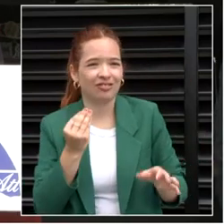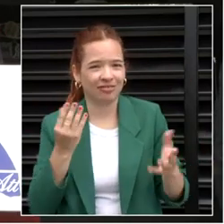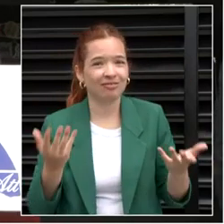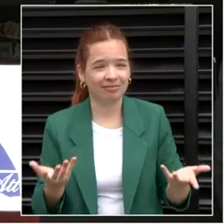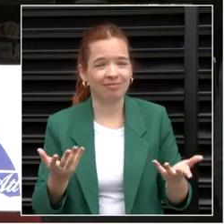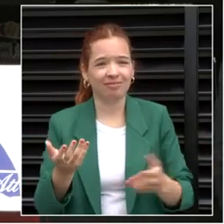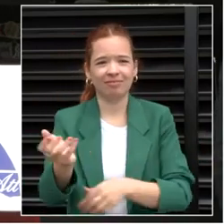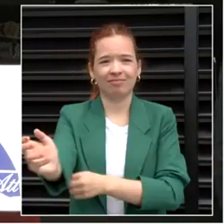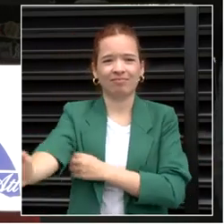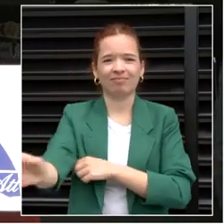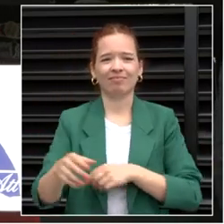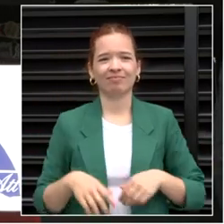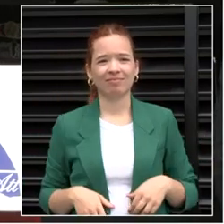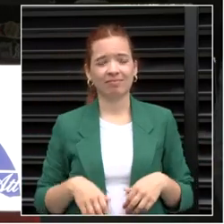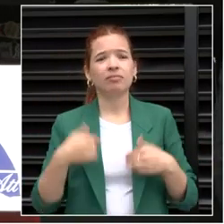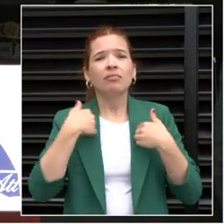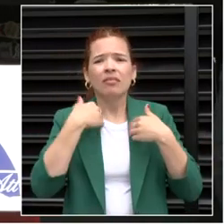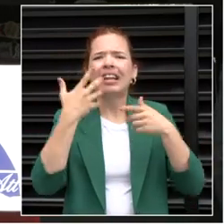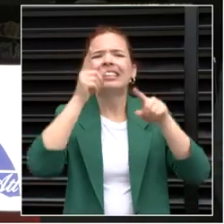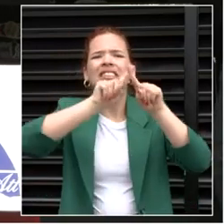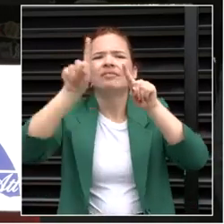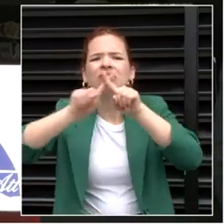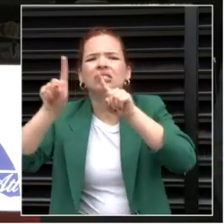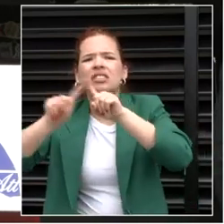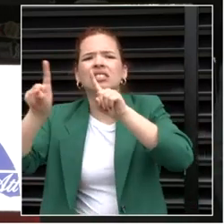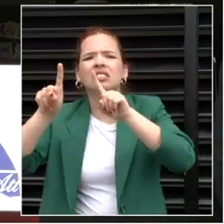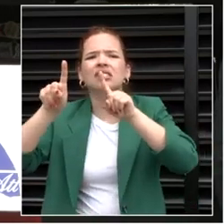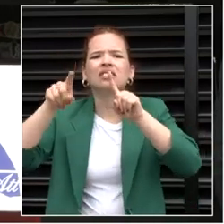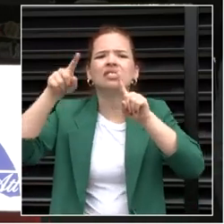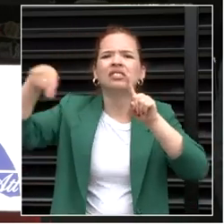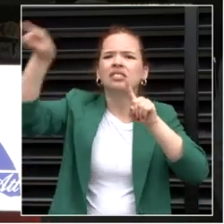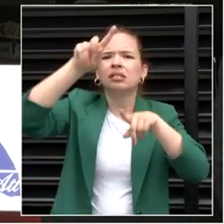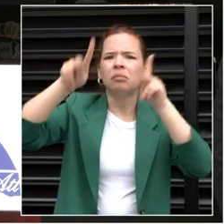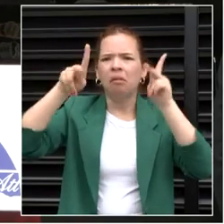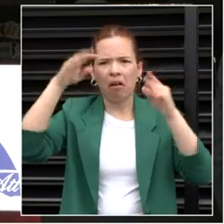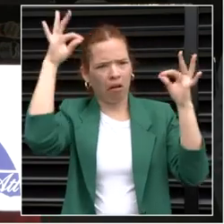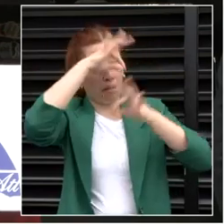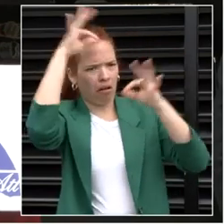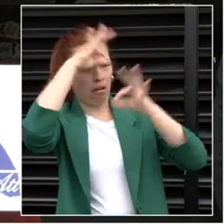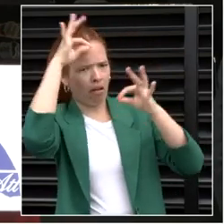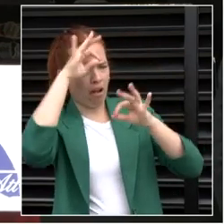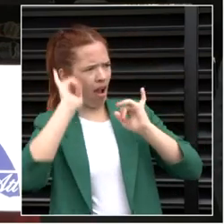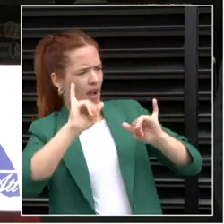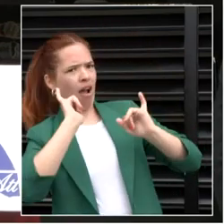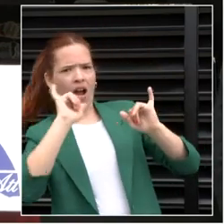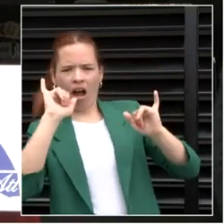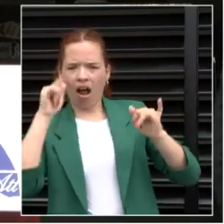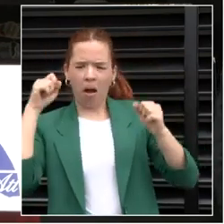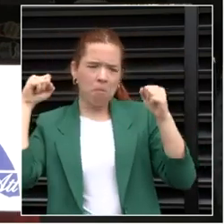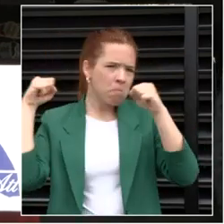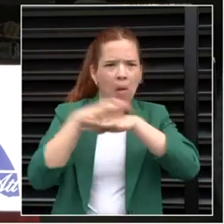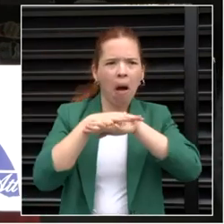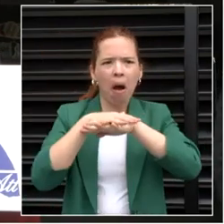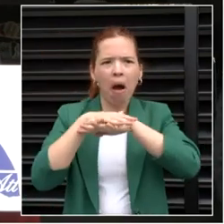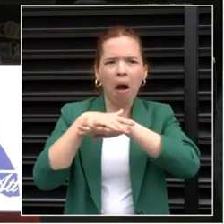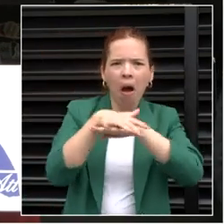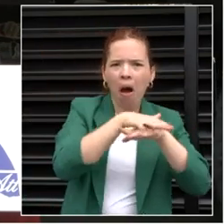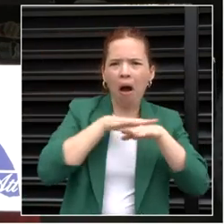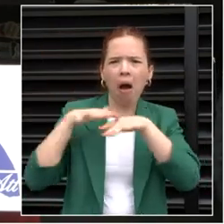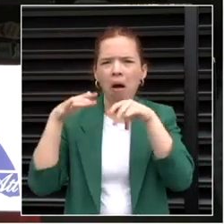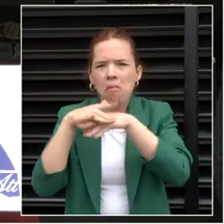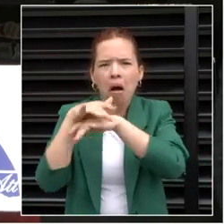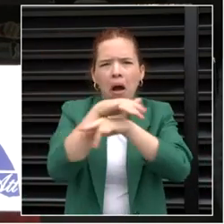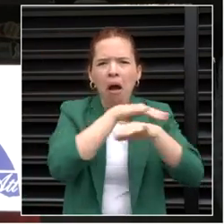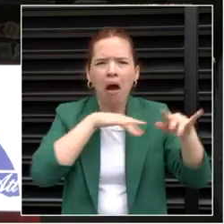are enjoying the same music in the same moment is a part of who we are as human beings. And so I am